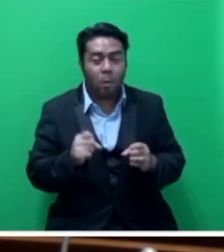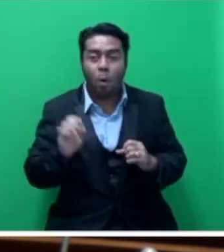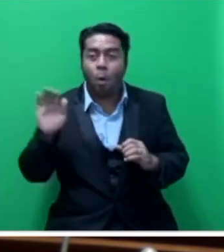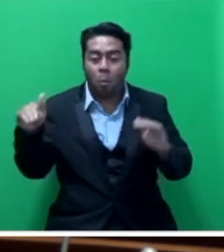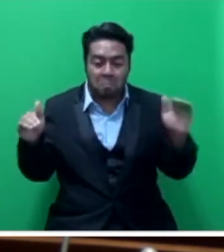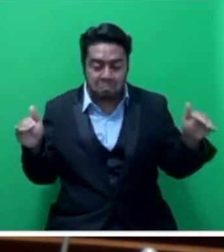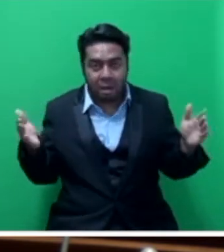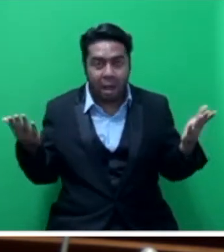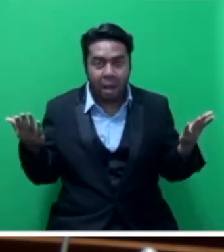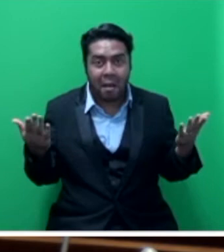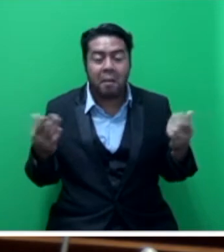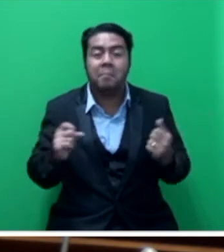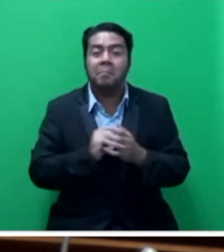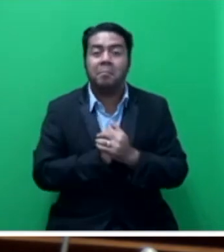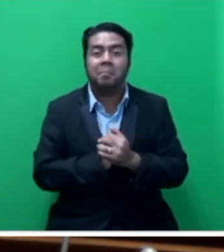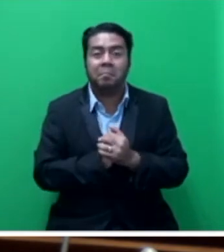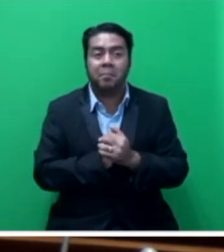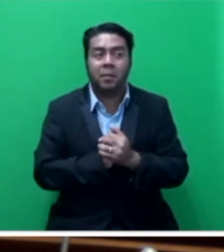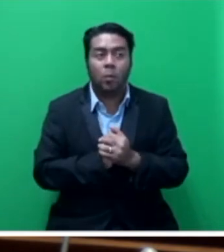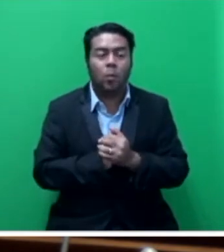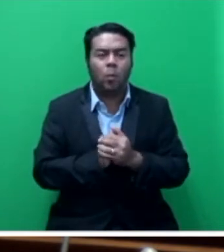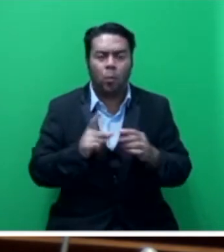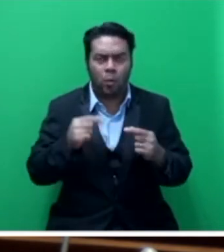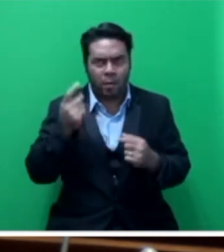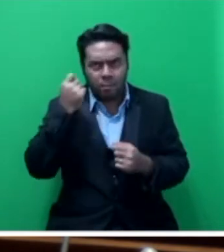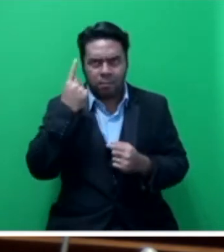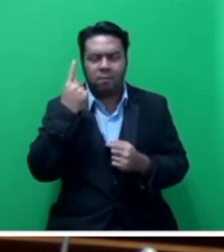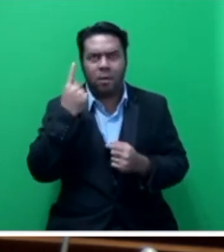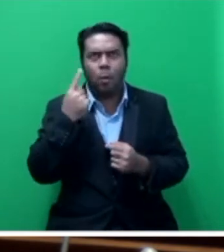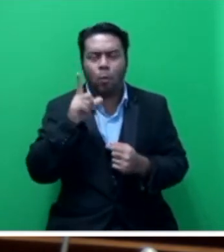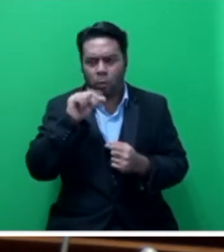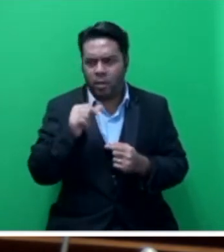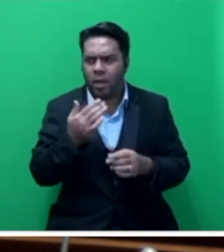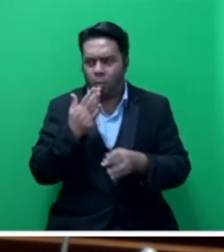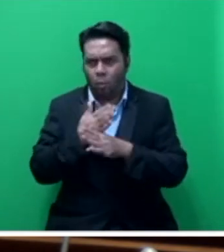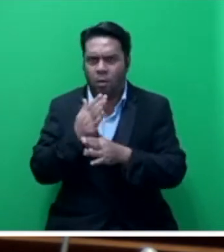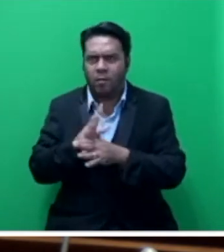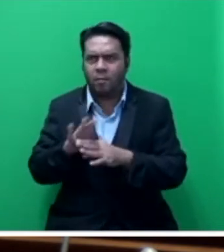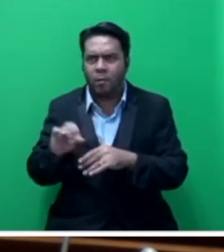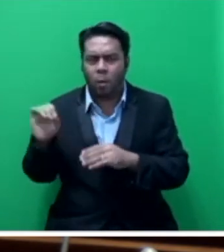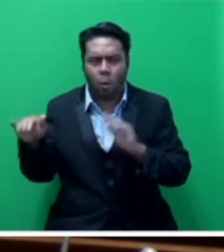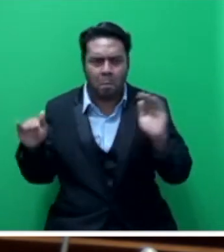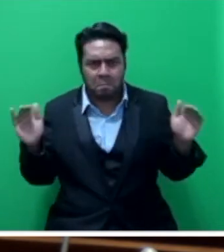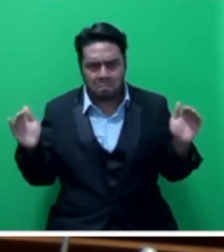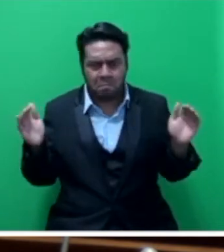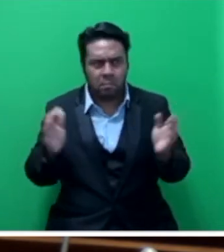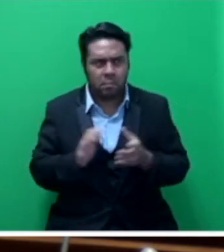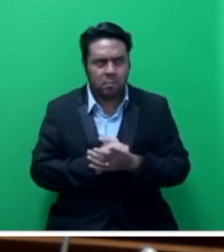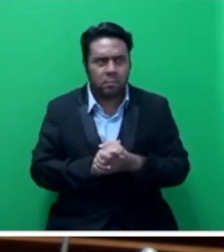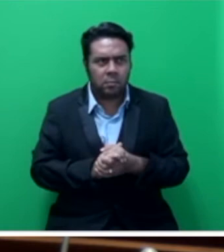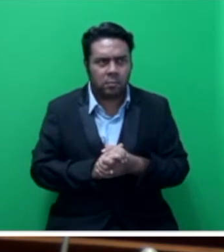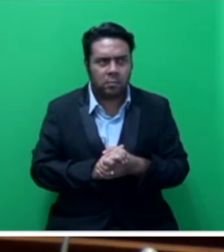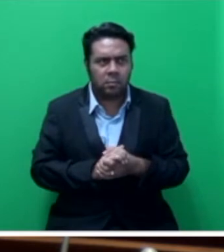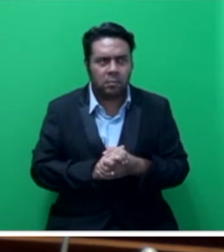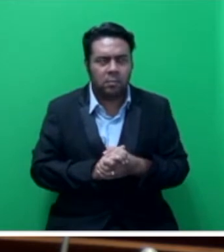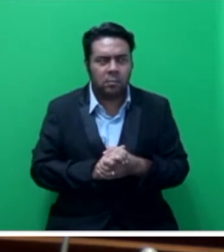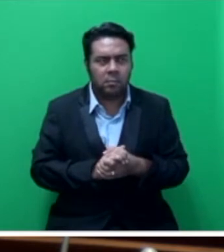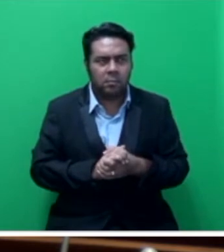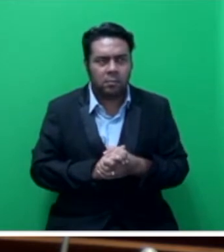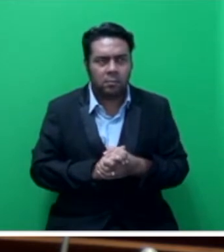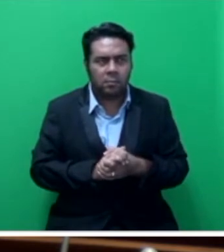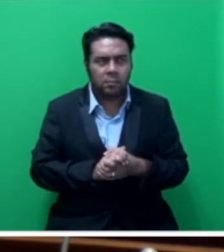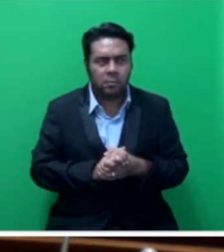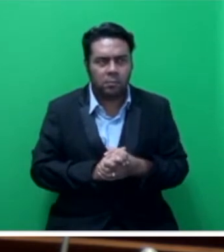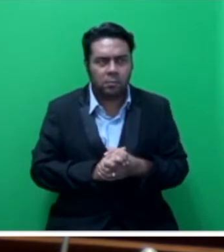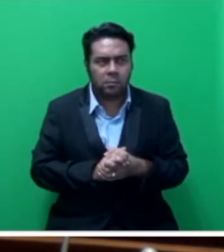new segment of tourism has actually been realized. Remote workers. Fiji's unique positioning as a